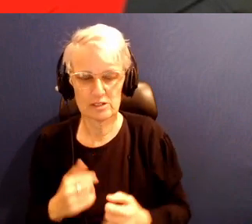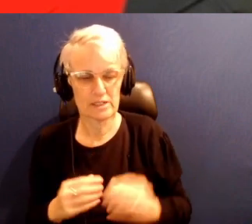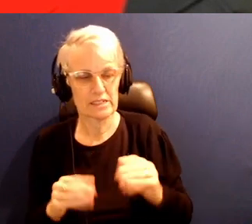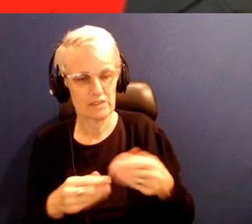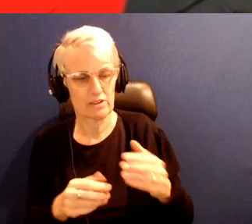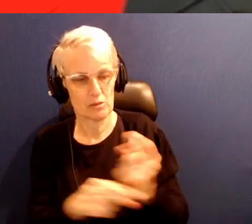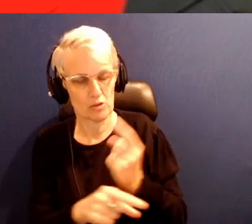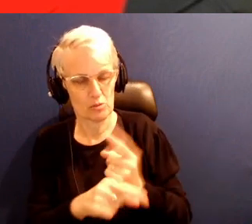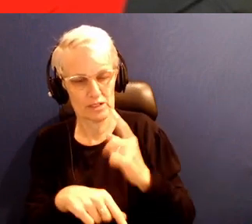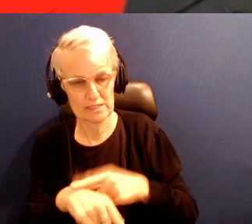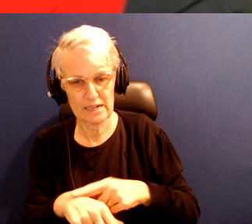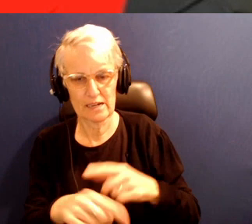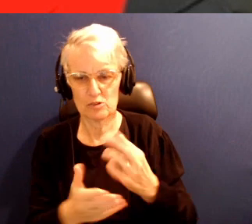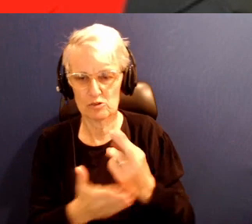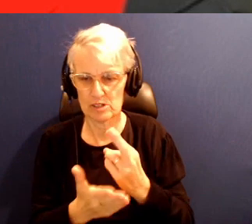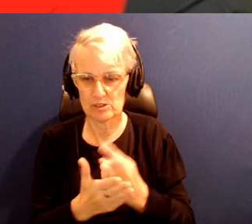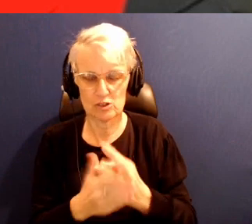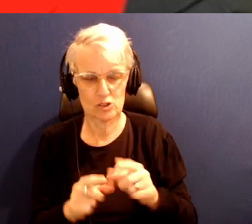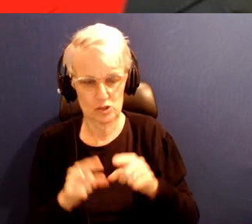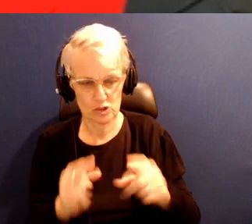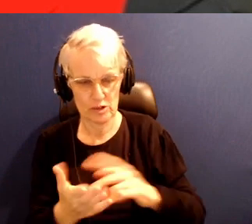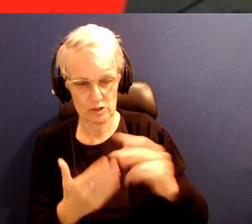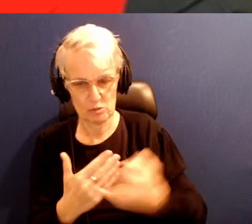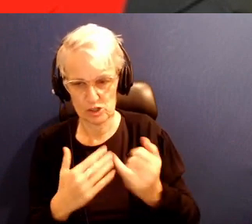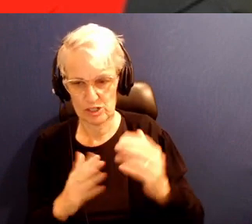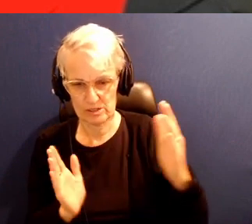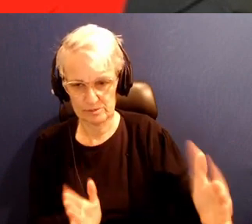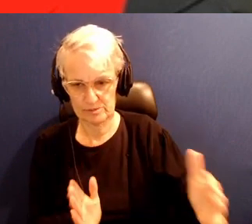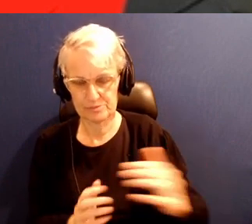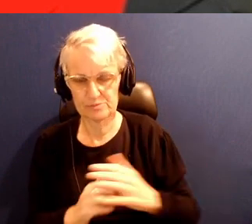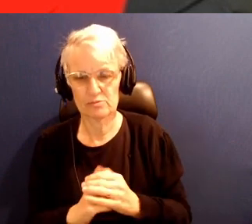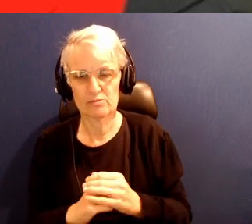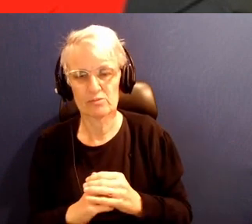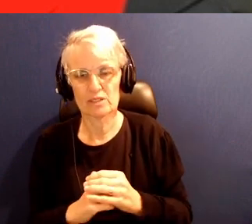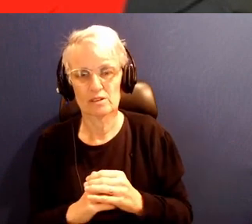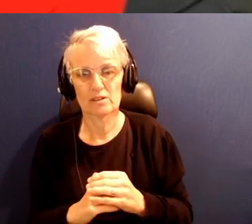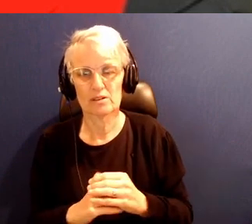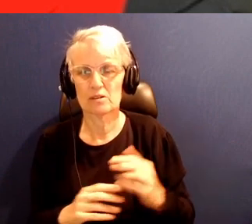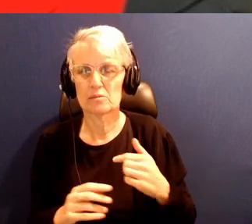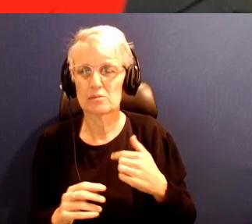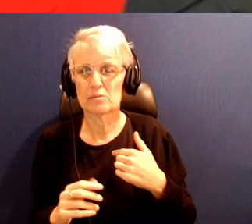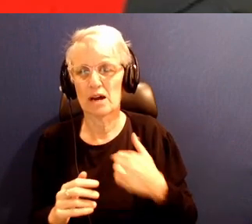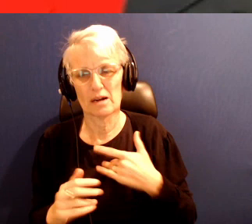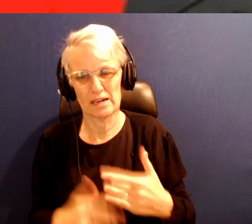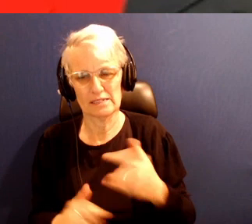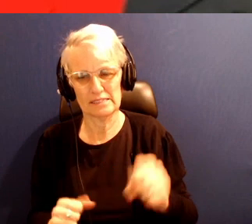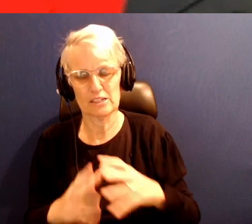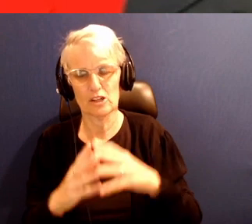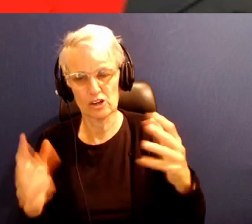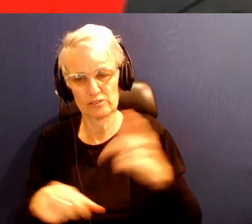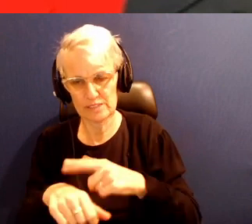time and resources during the project's life cycle. This approach usually requires a good deal of time